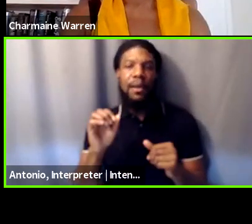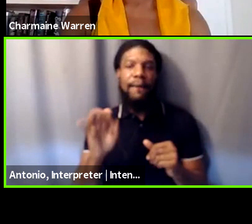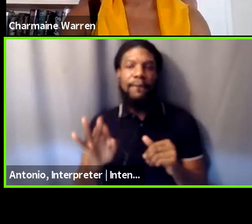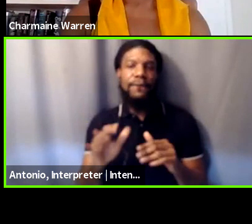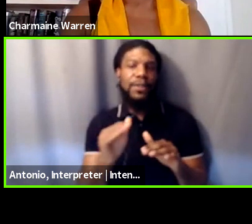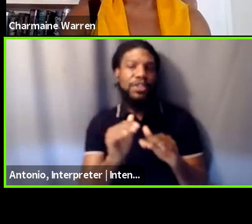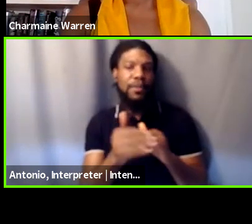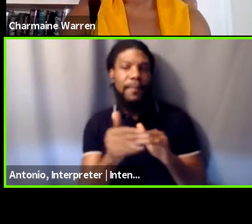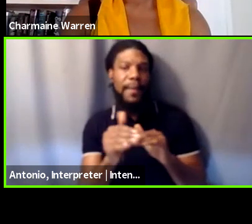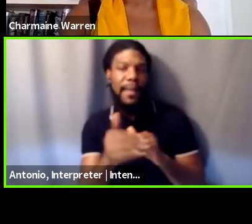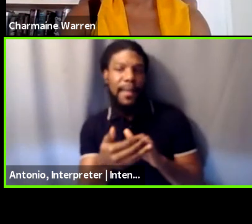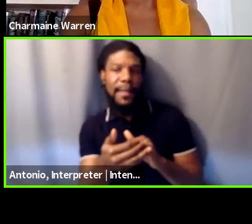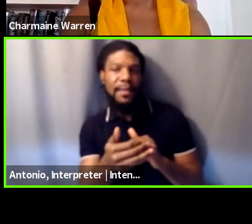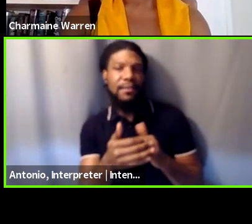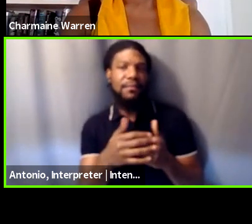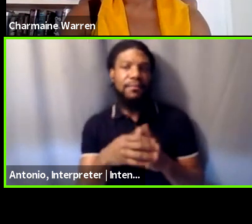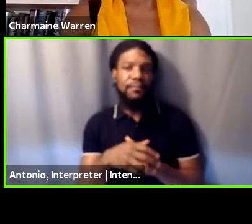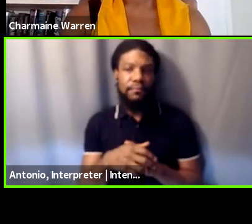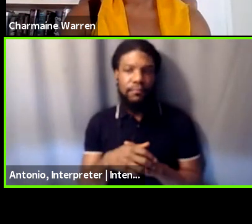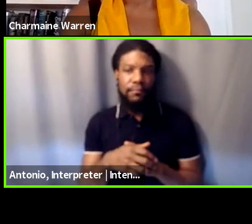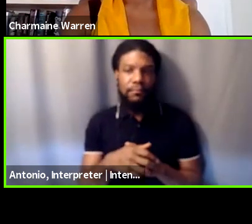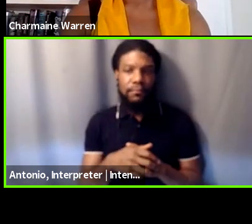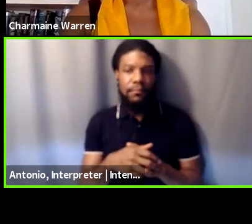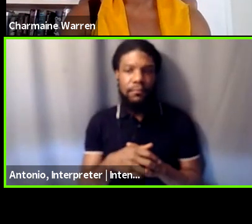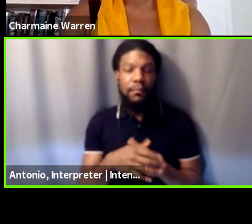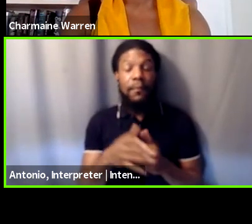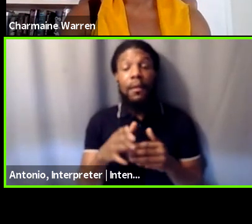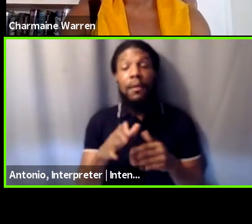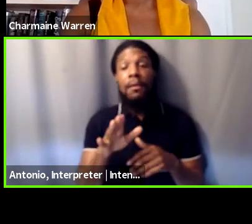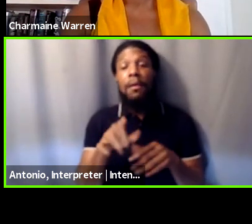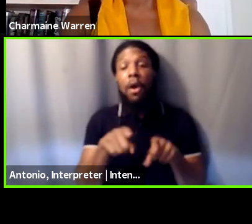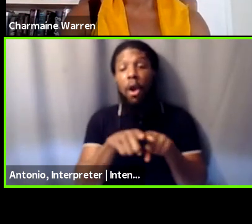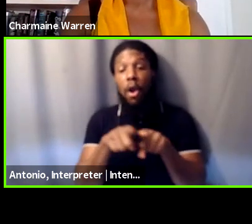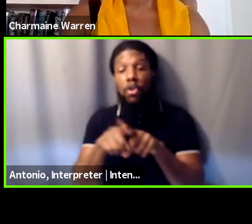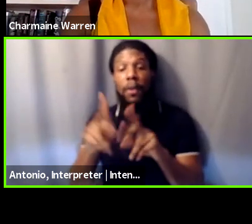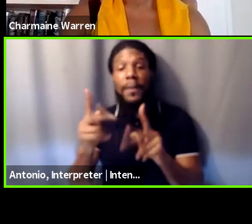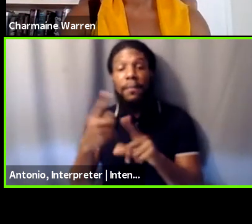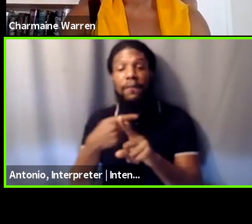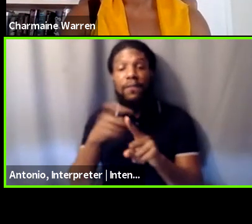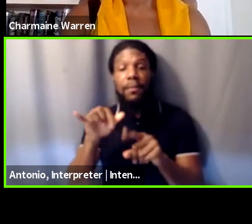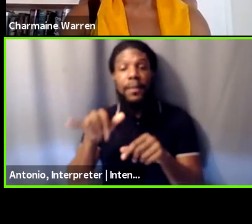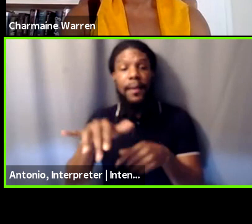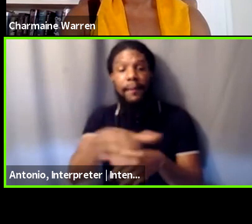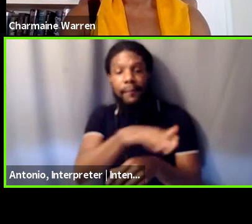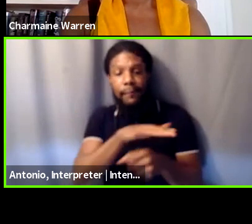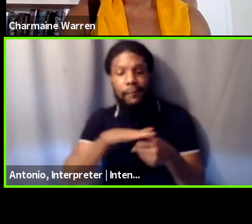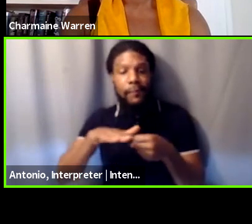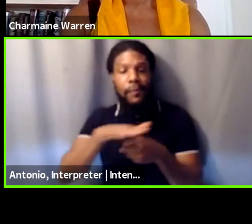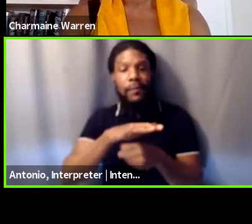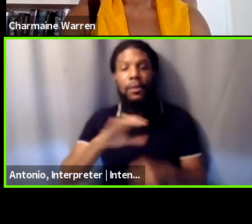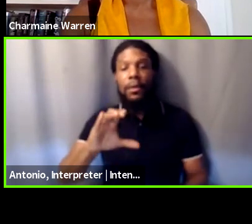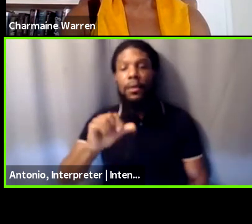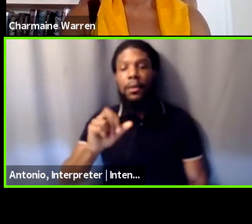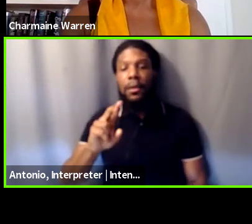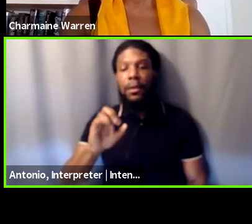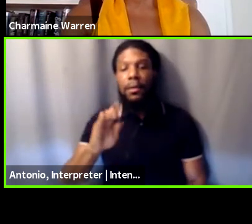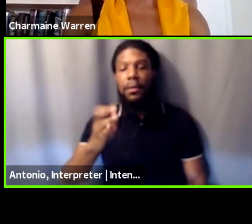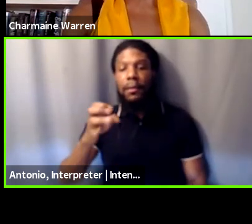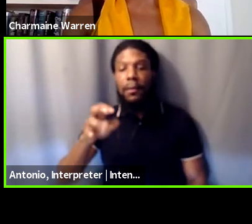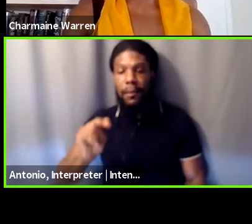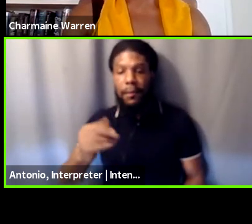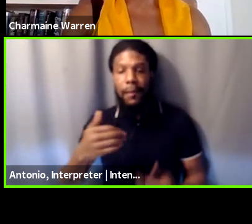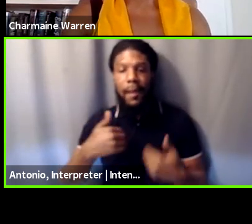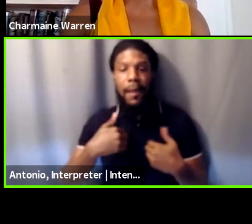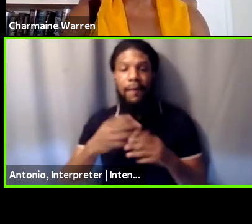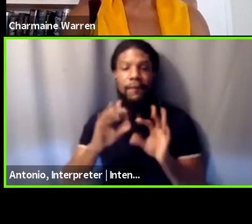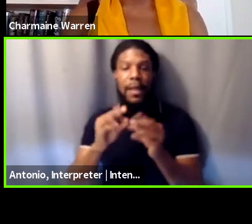and also I have to say people from the Caribbean in general, because I feel very connected. I mean, like, some of my family's in Trinidad, some of my family's in Barbados, Antigua,